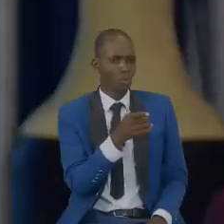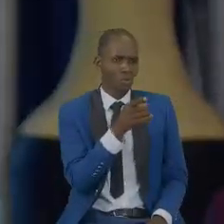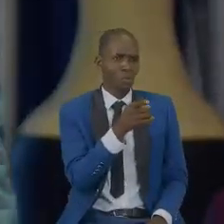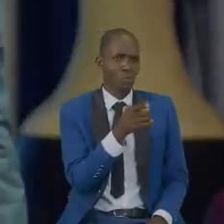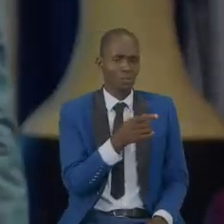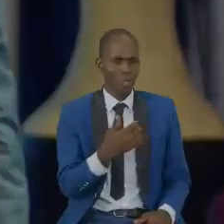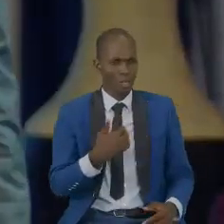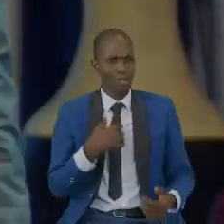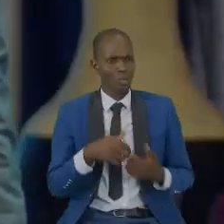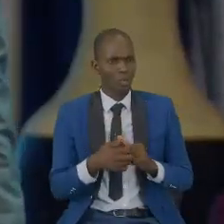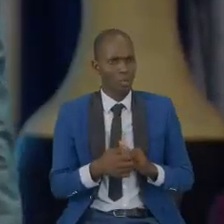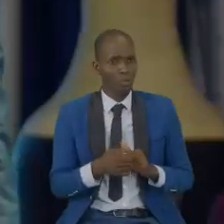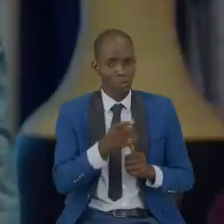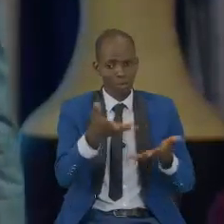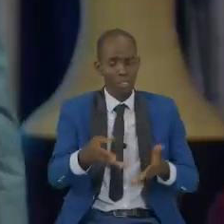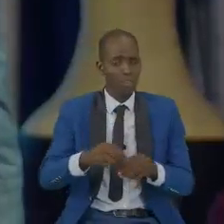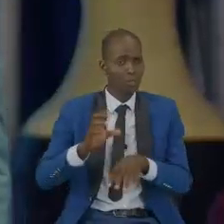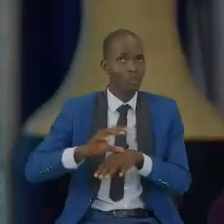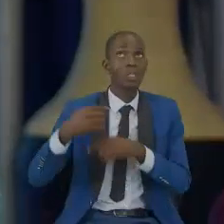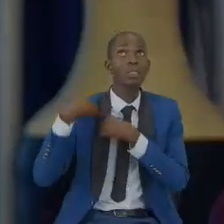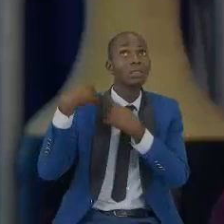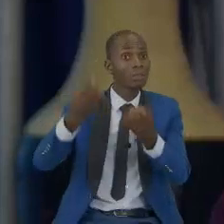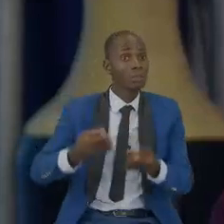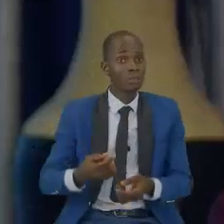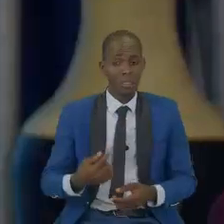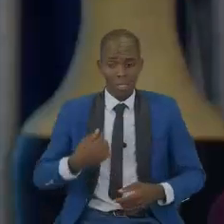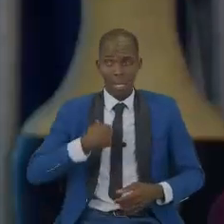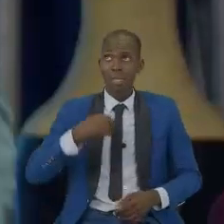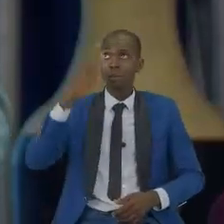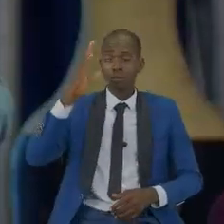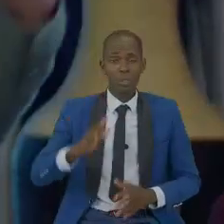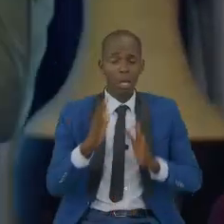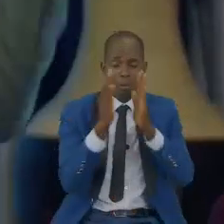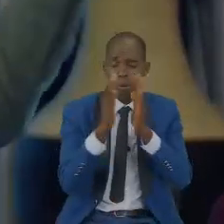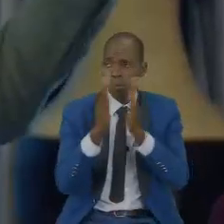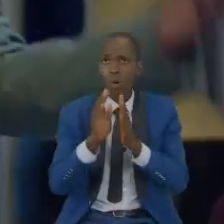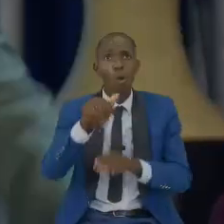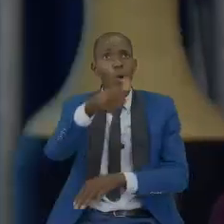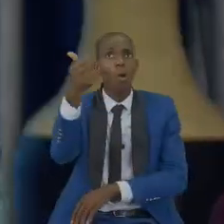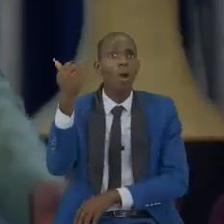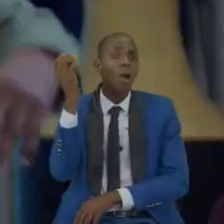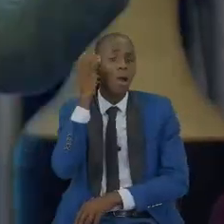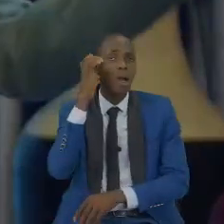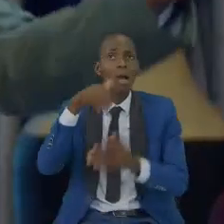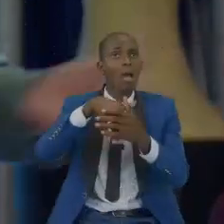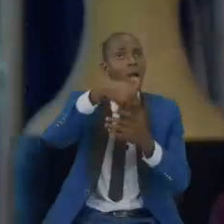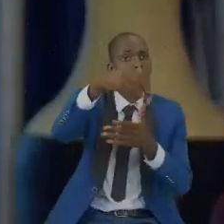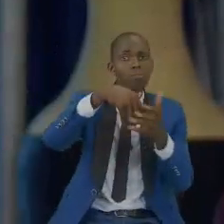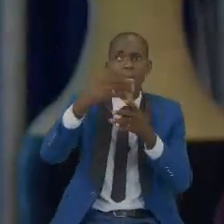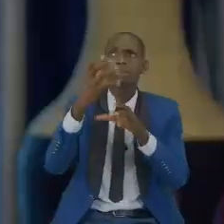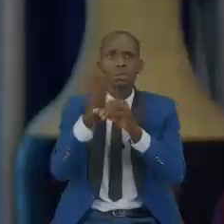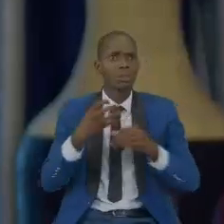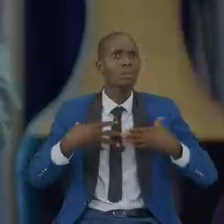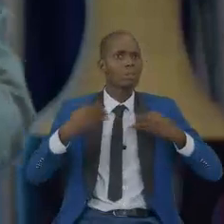they've prayed, blinders have opened, the lame, they have risen up, they have walked, and even those who have hunched back, God has, didn't